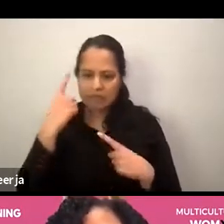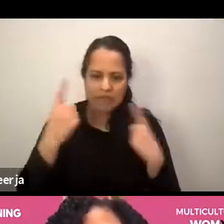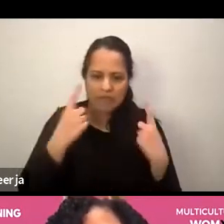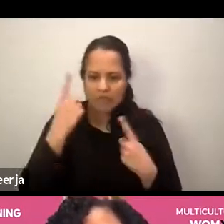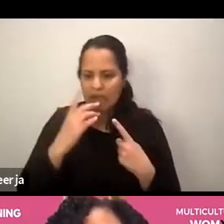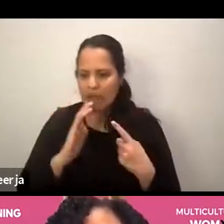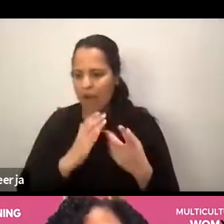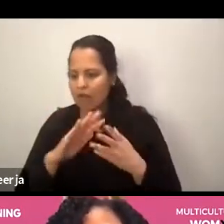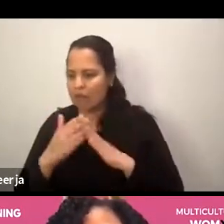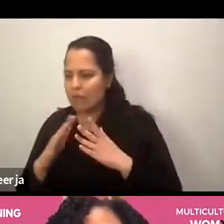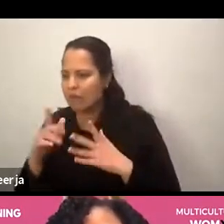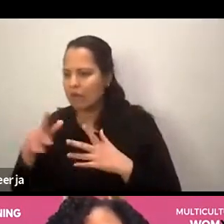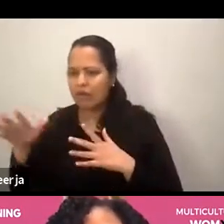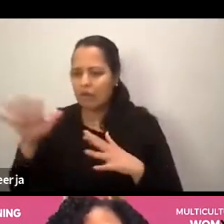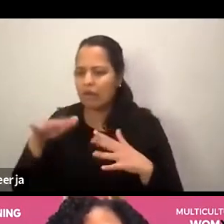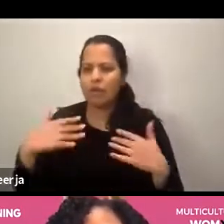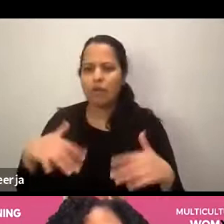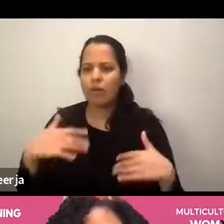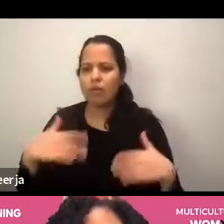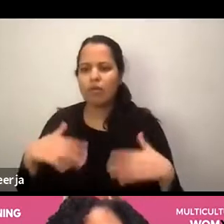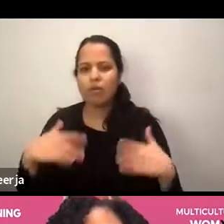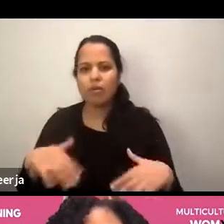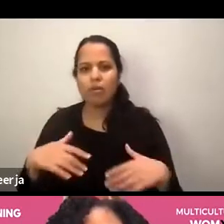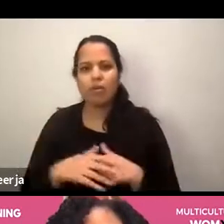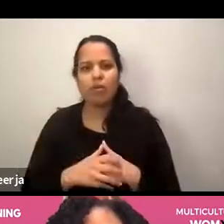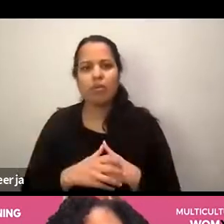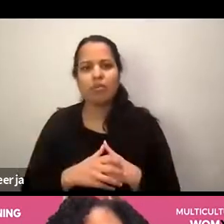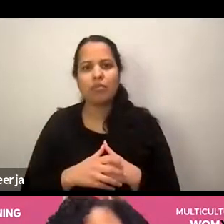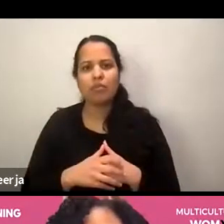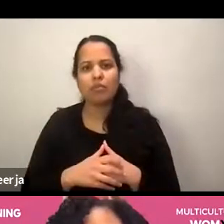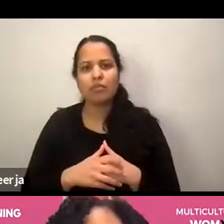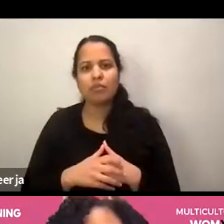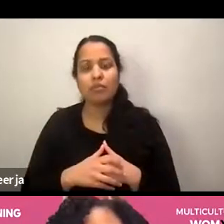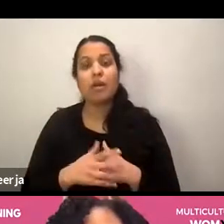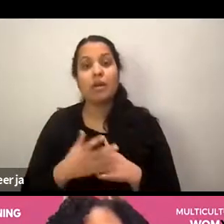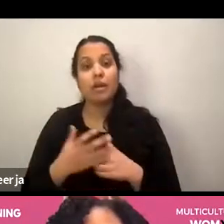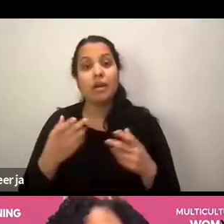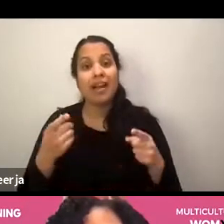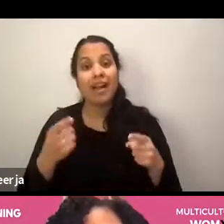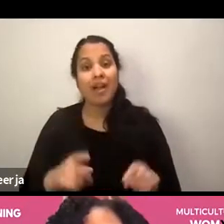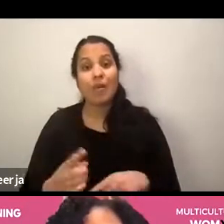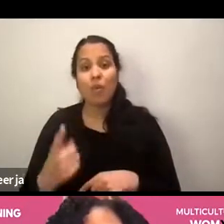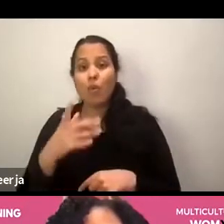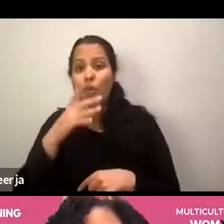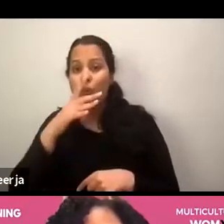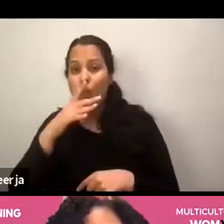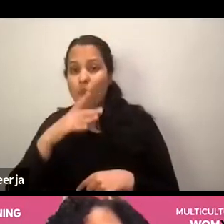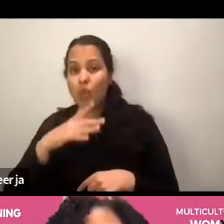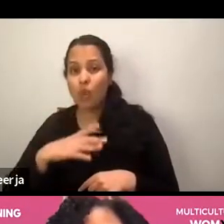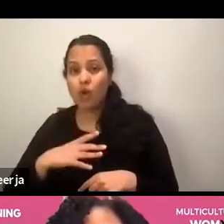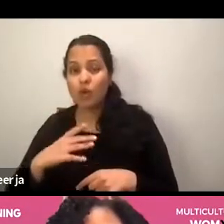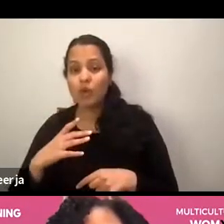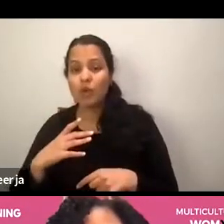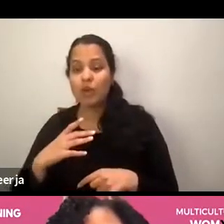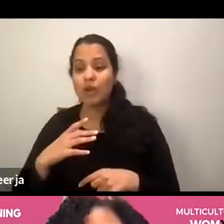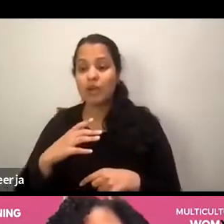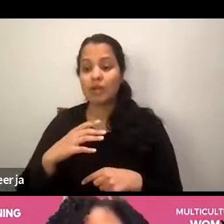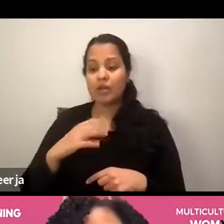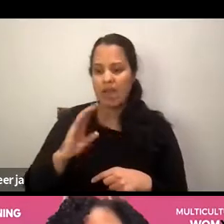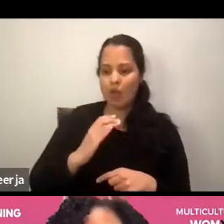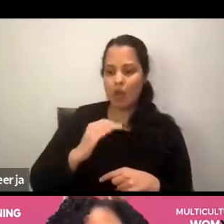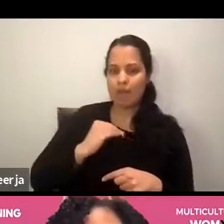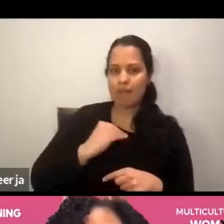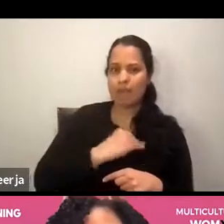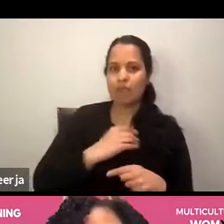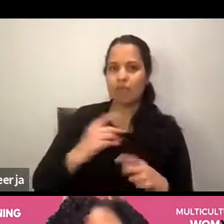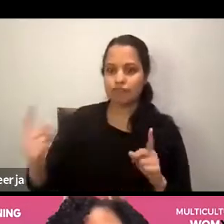And I remember that, you know, in one of the relief efforts, a woman came up to one of our members, and what she shared was